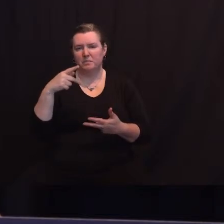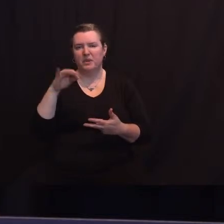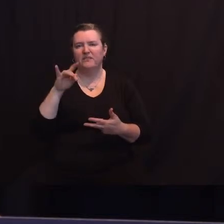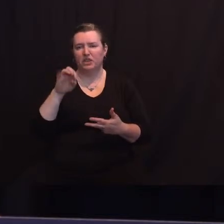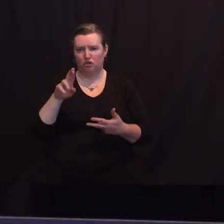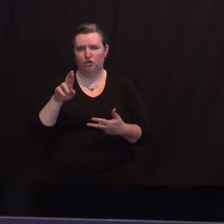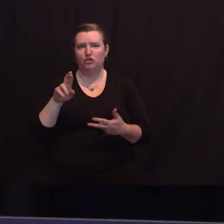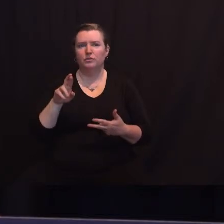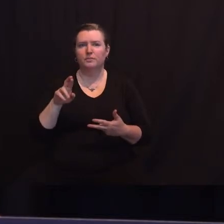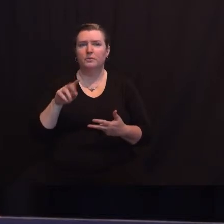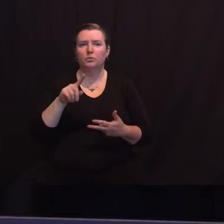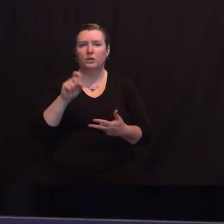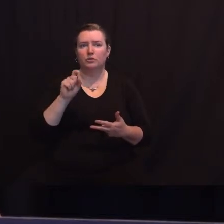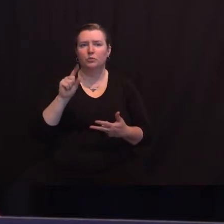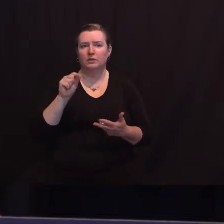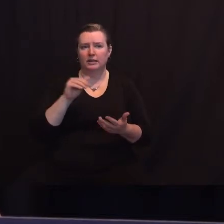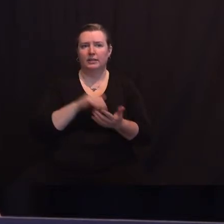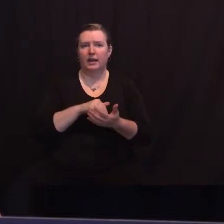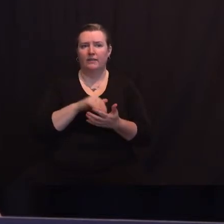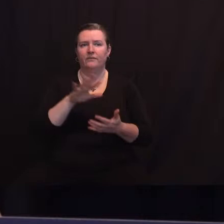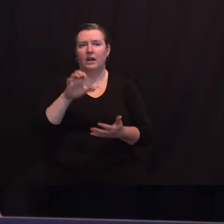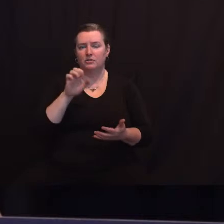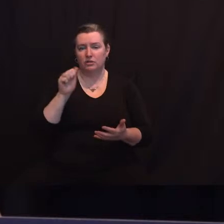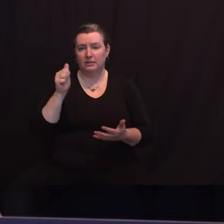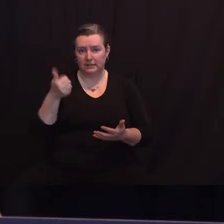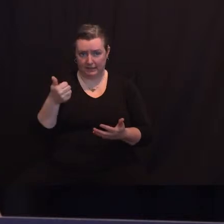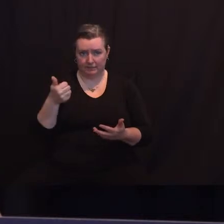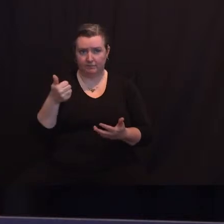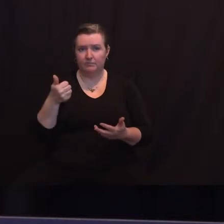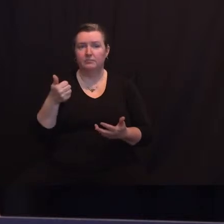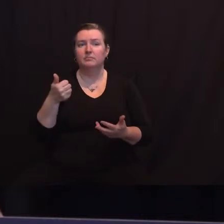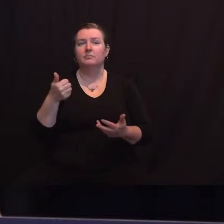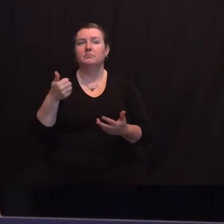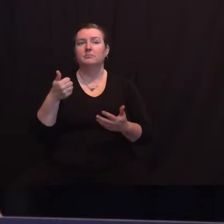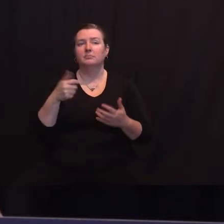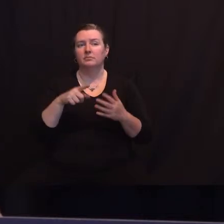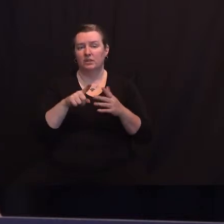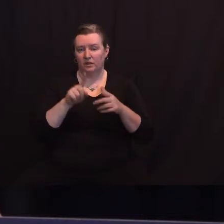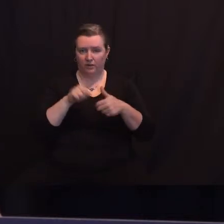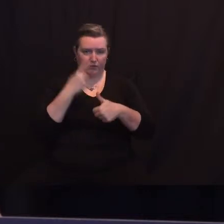120,510 individuals will start their vaccine journey.